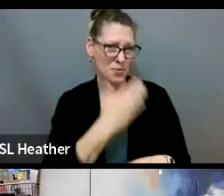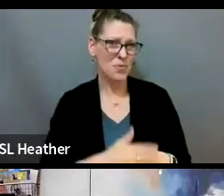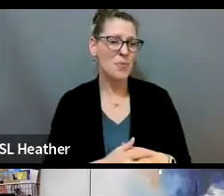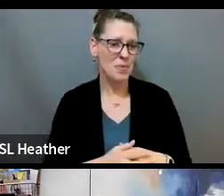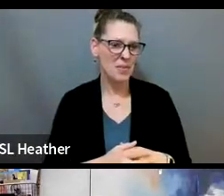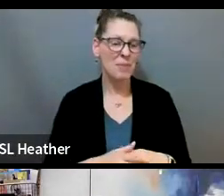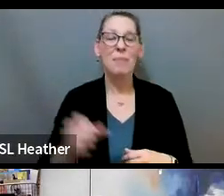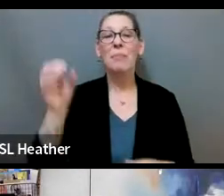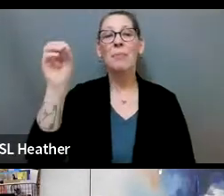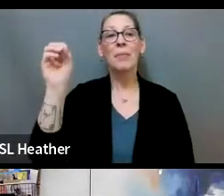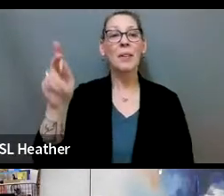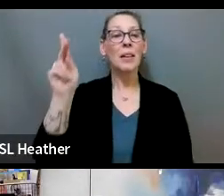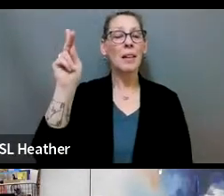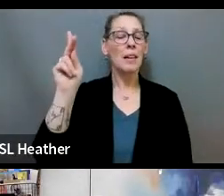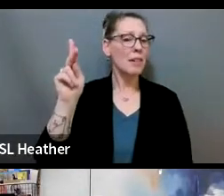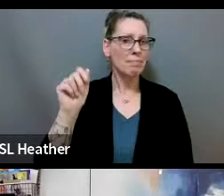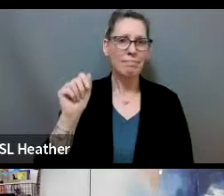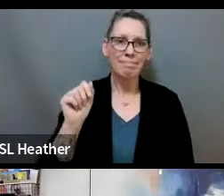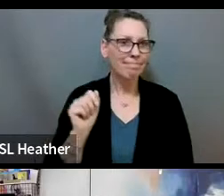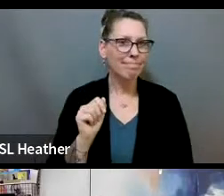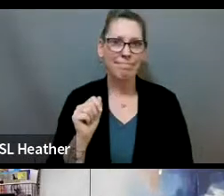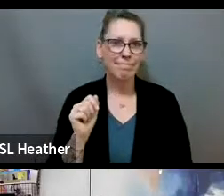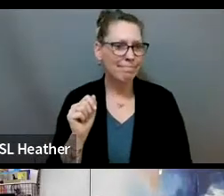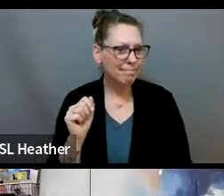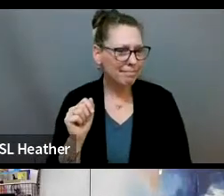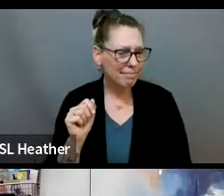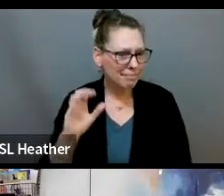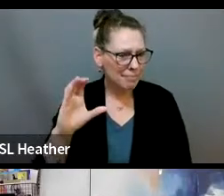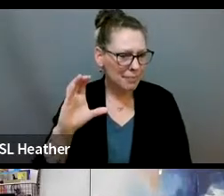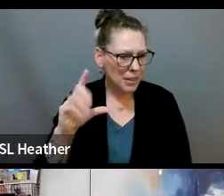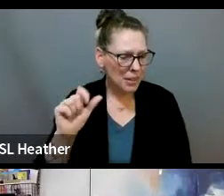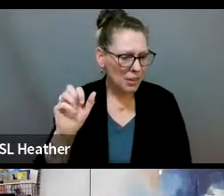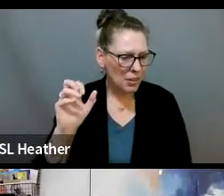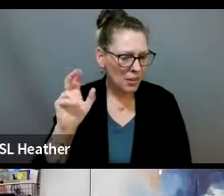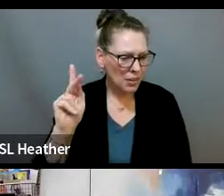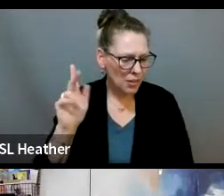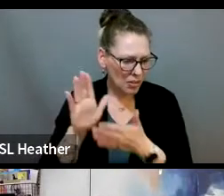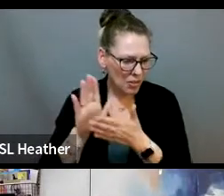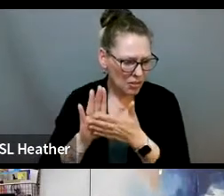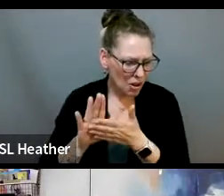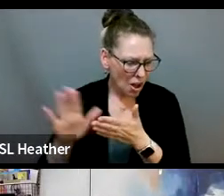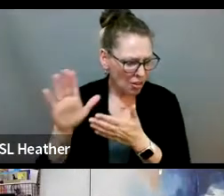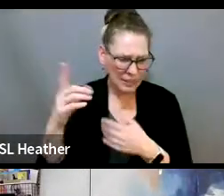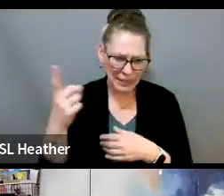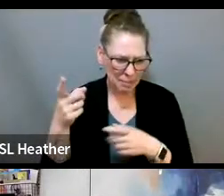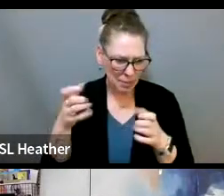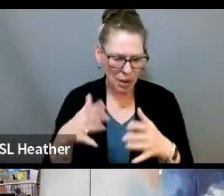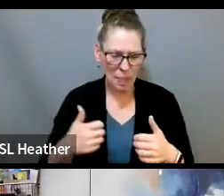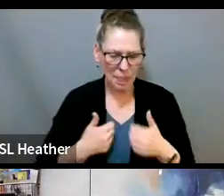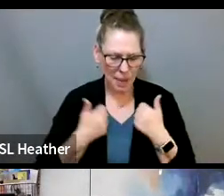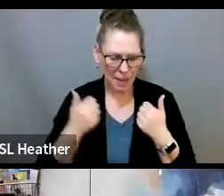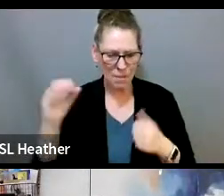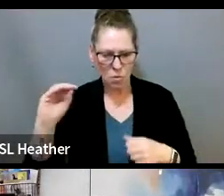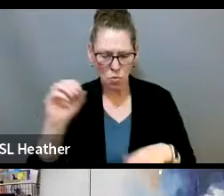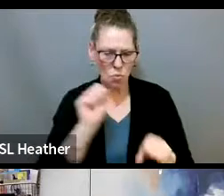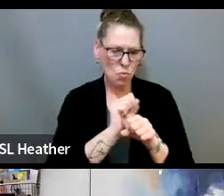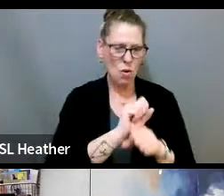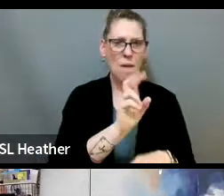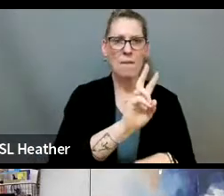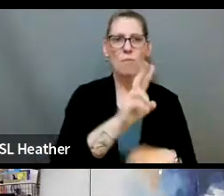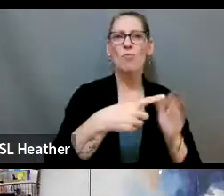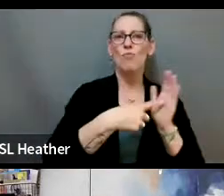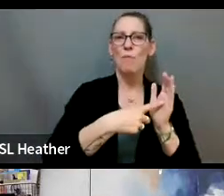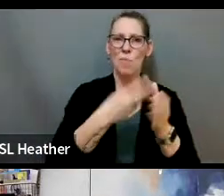All right. I'm Clark College Capital Projects Manager, live in Oregon, work in Vancouver, so represents the